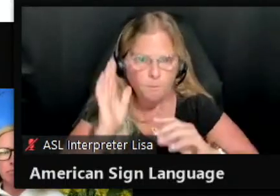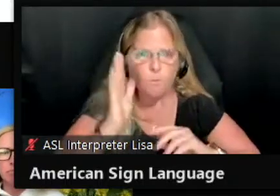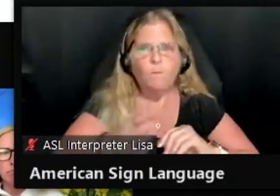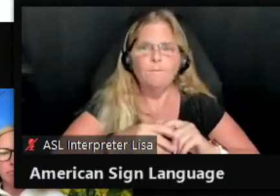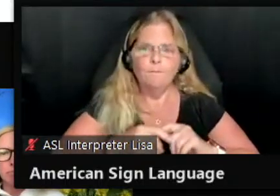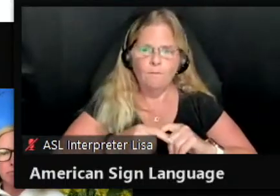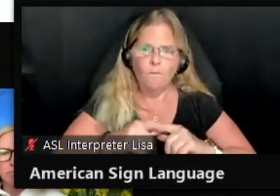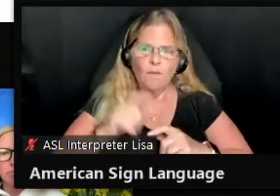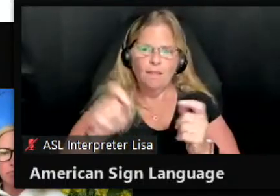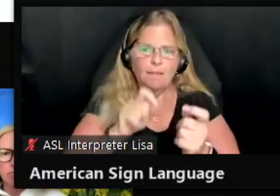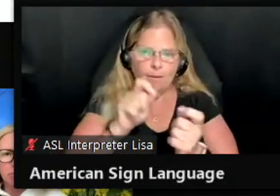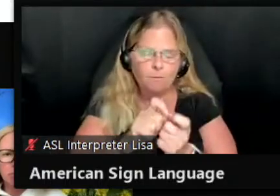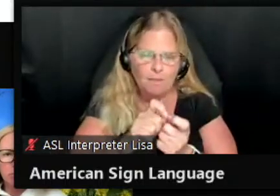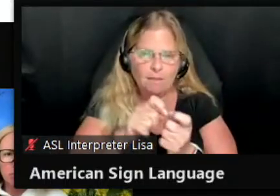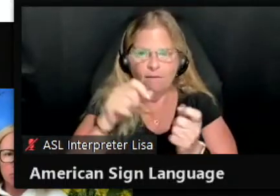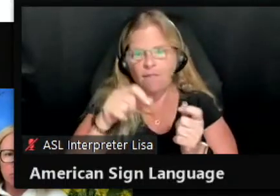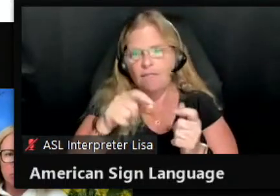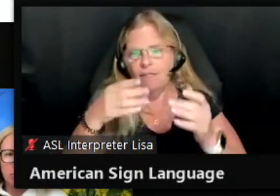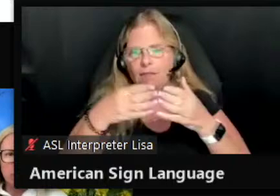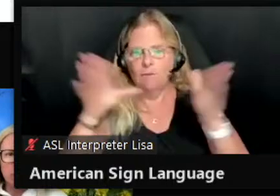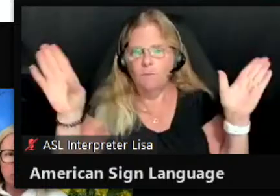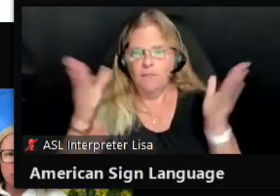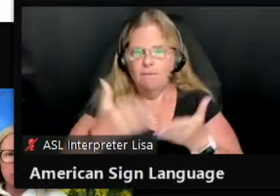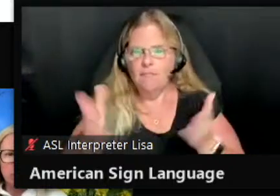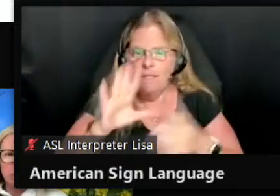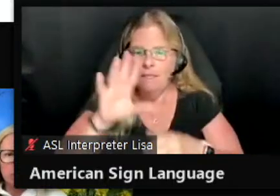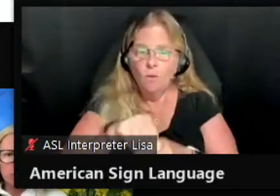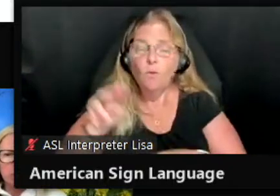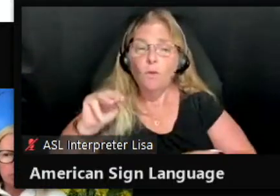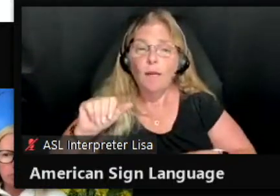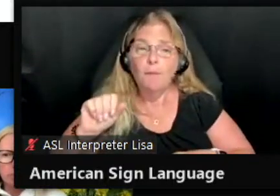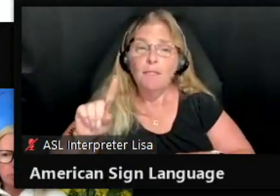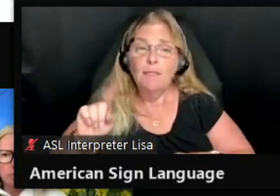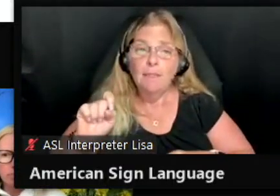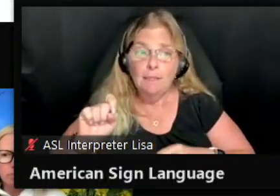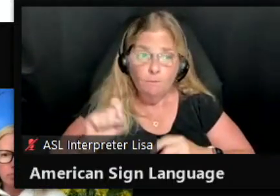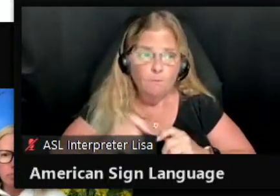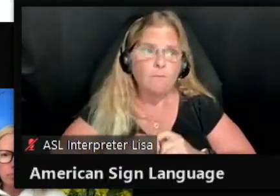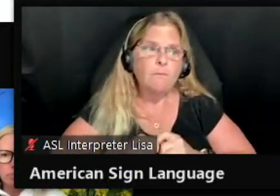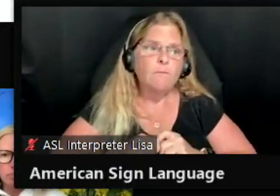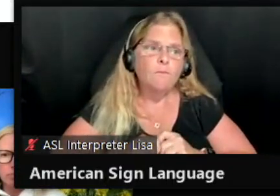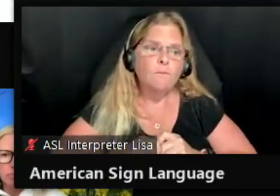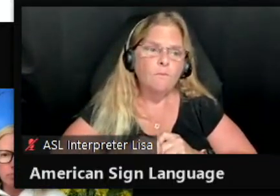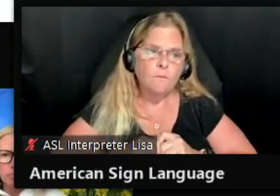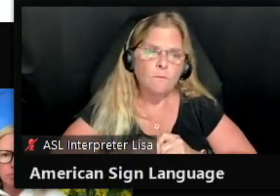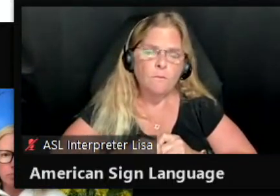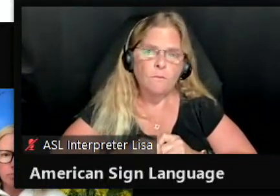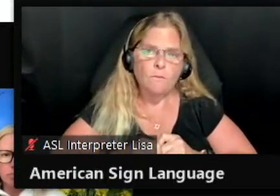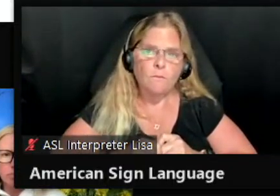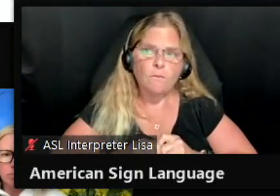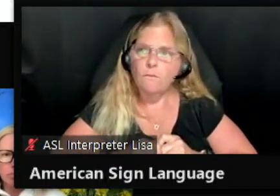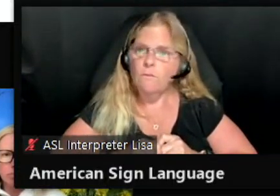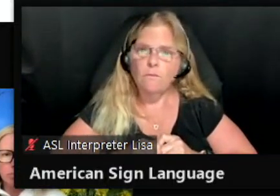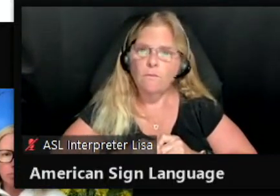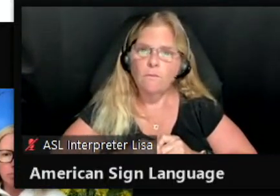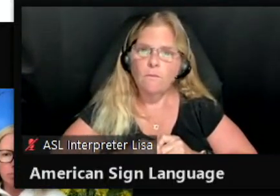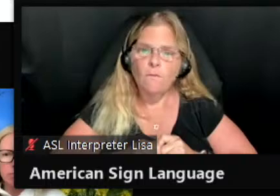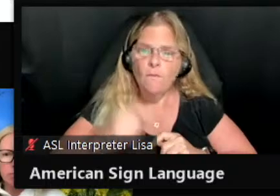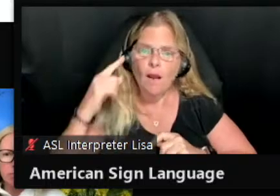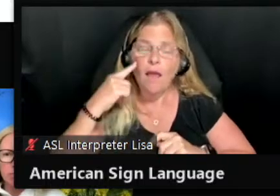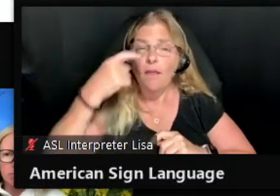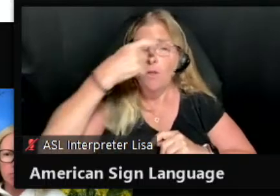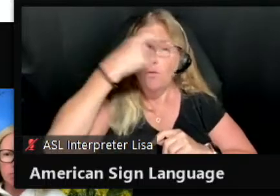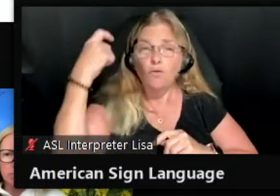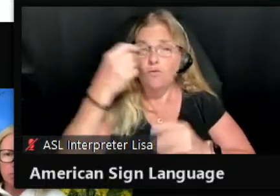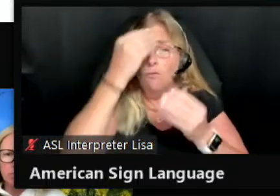including obviously MSDE. But I think a trauma-informed approach